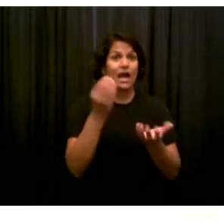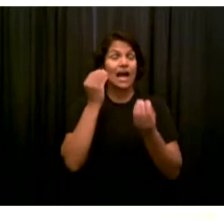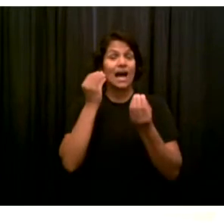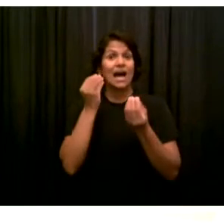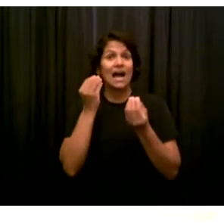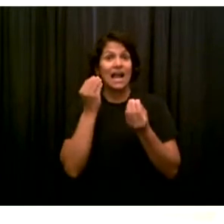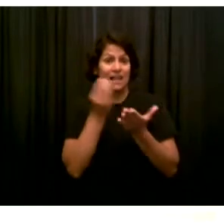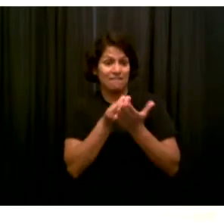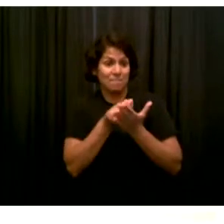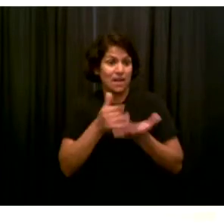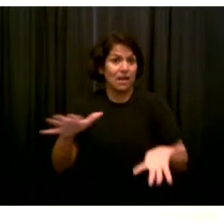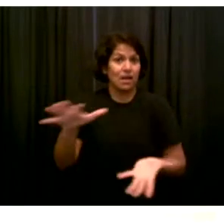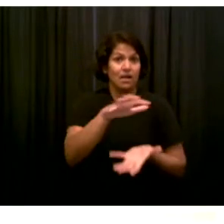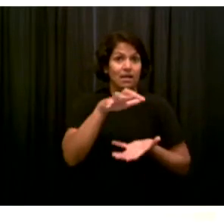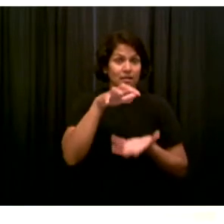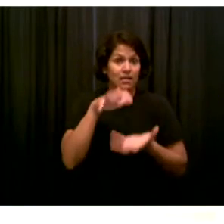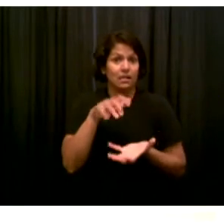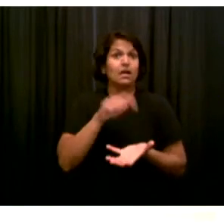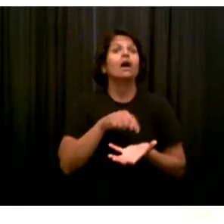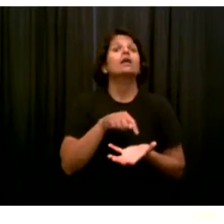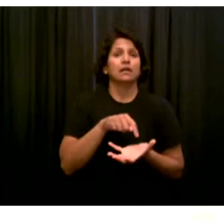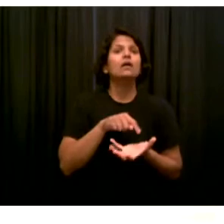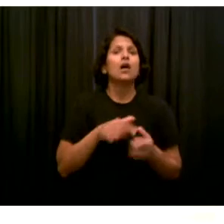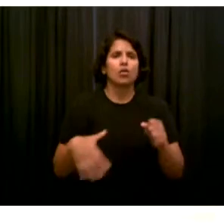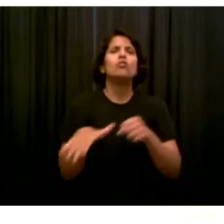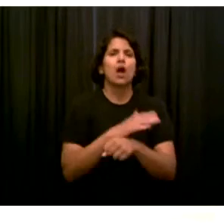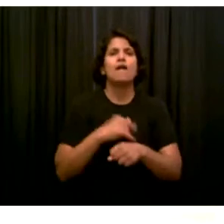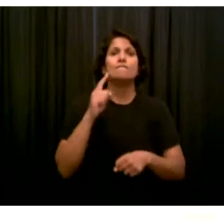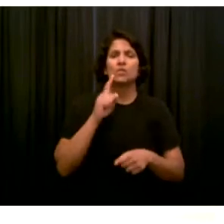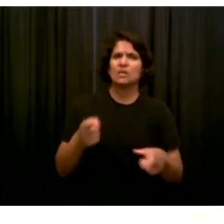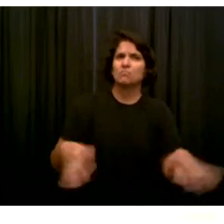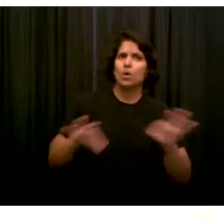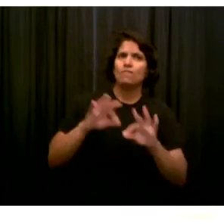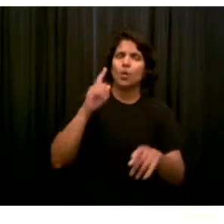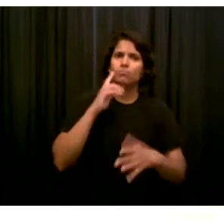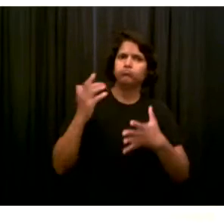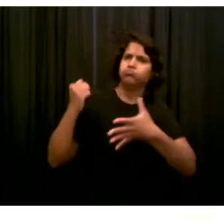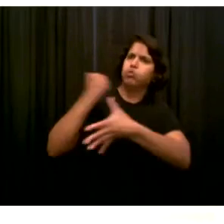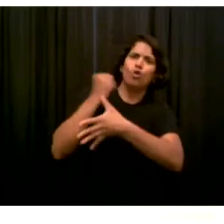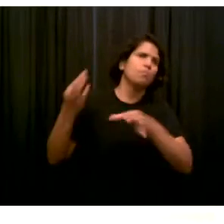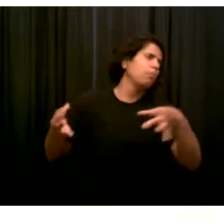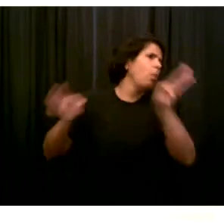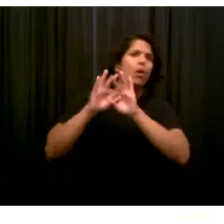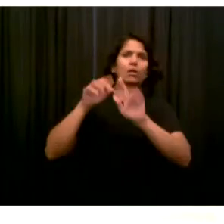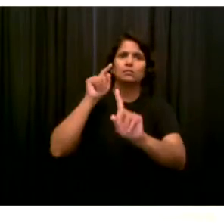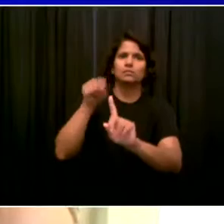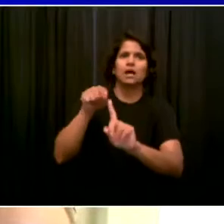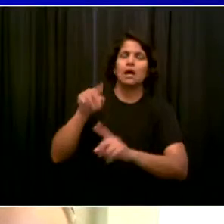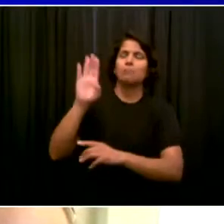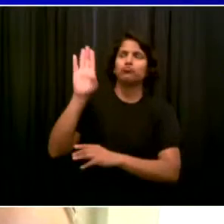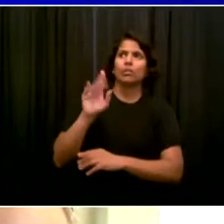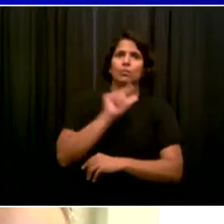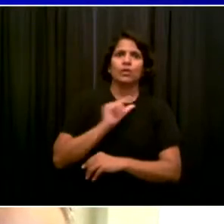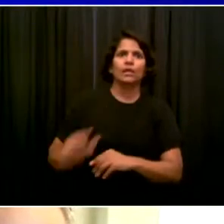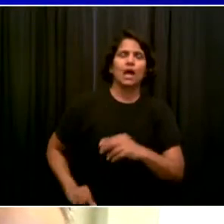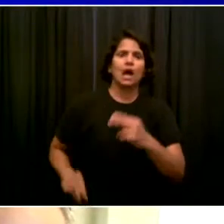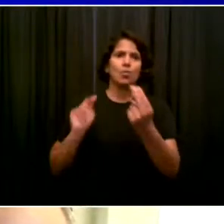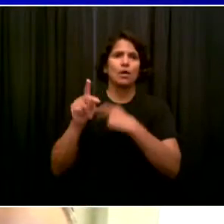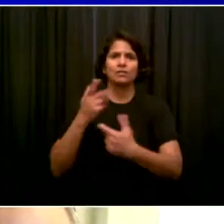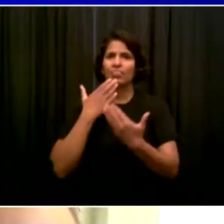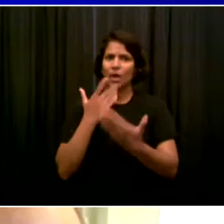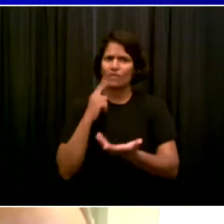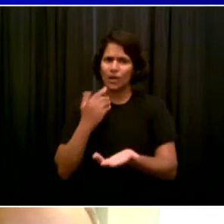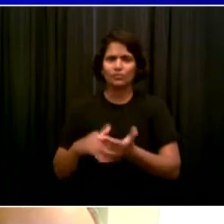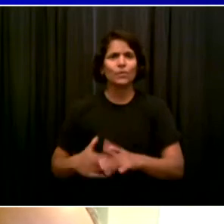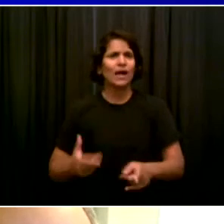be, at least in the top 5 of the priorities. So again, Mayor de Blasio, thank you. Commissioner Gutman, thank you. Thank you so much, Carlo, and thanks for all you